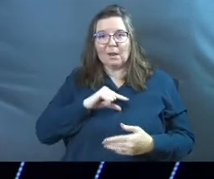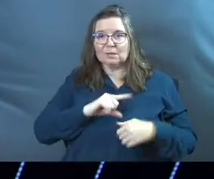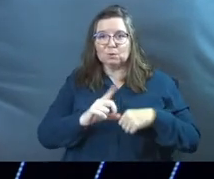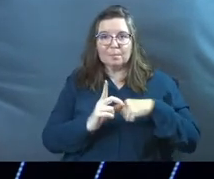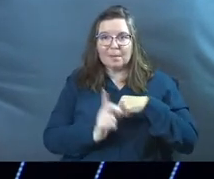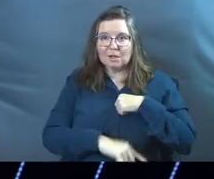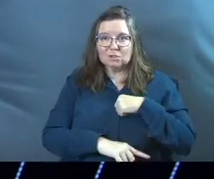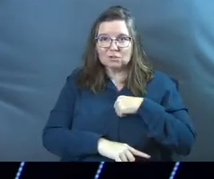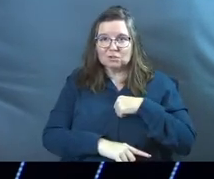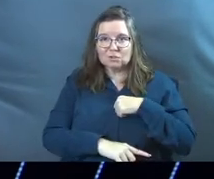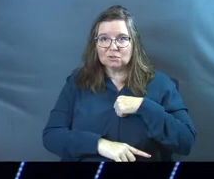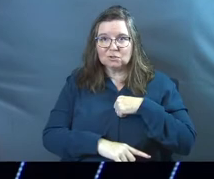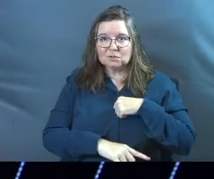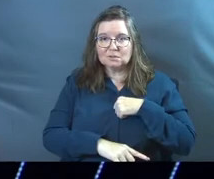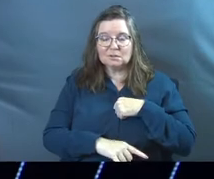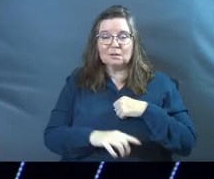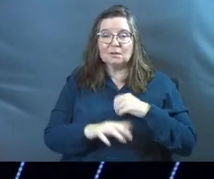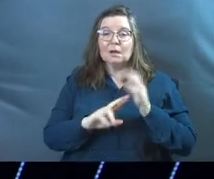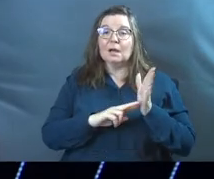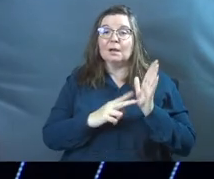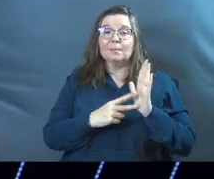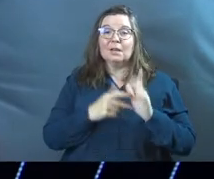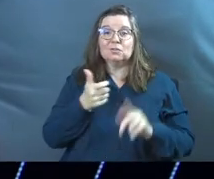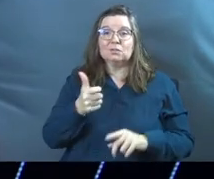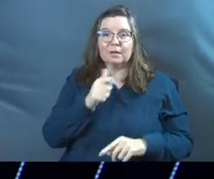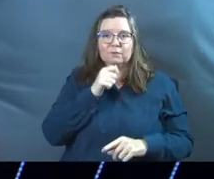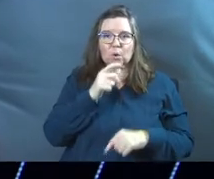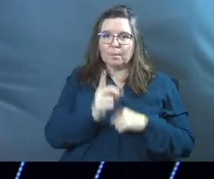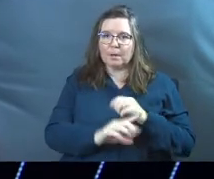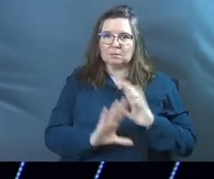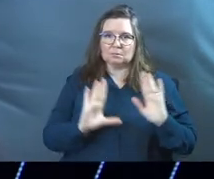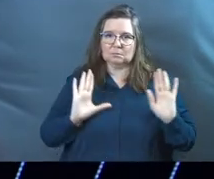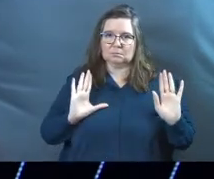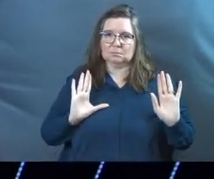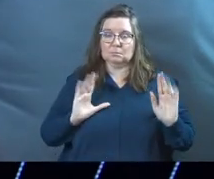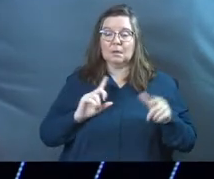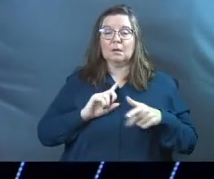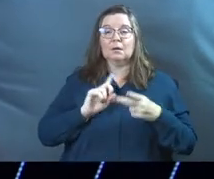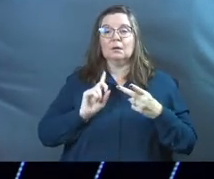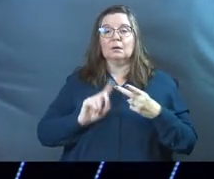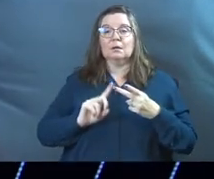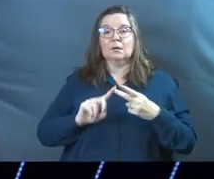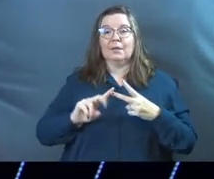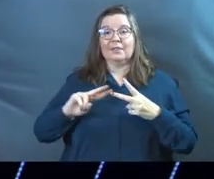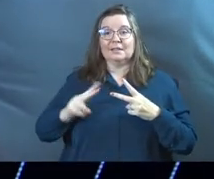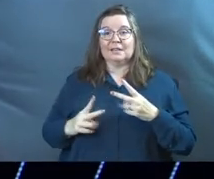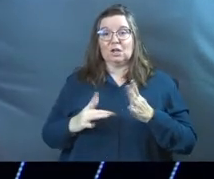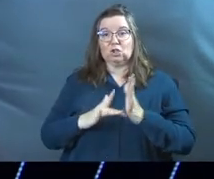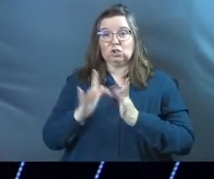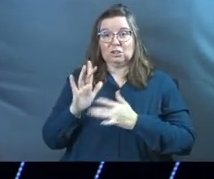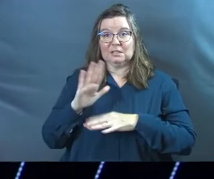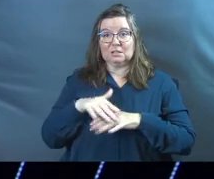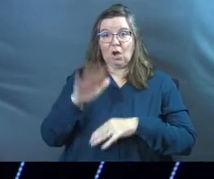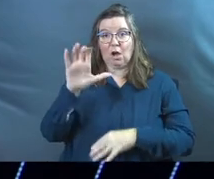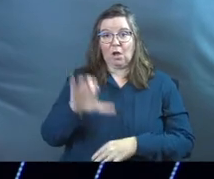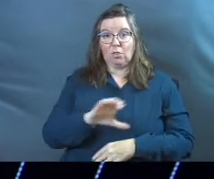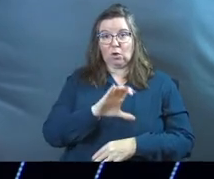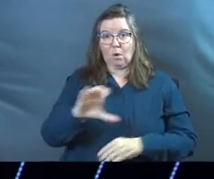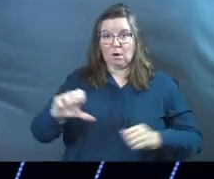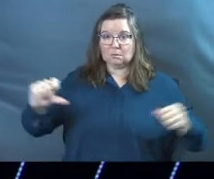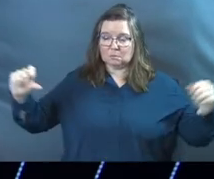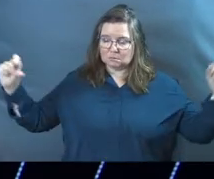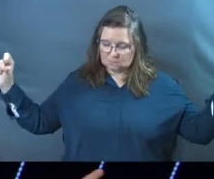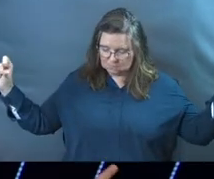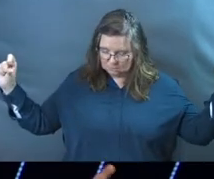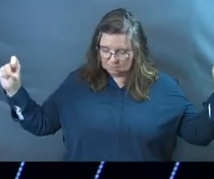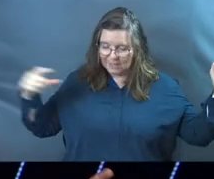qualified to punish. So don't. And then Jesus gets on the cross and he gives us another whole angle of the whole thing. And